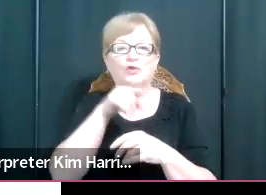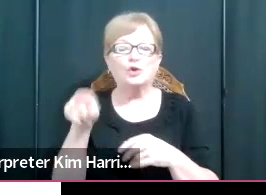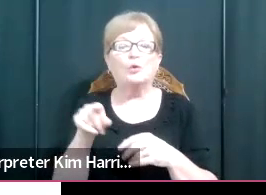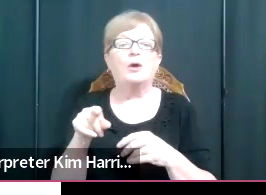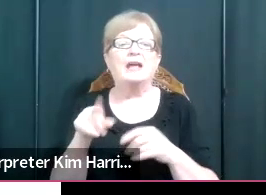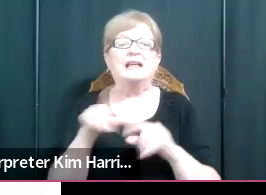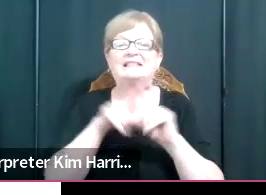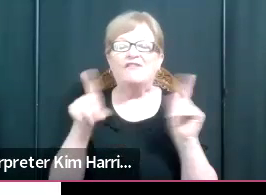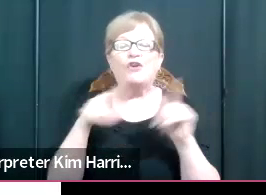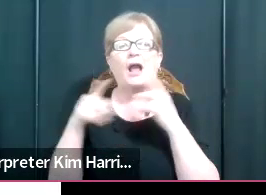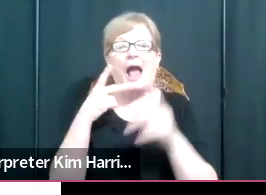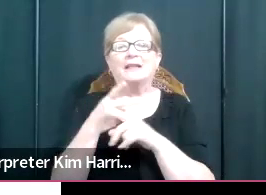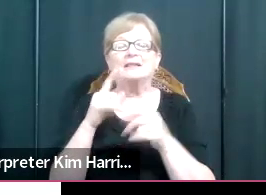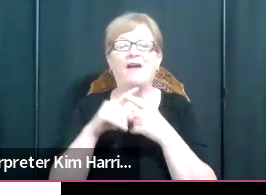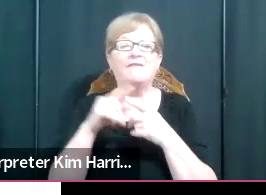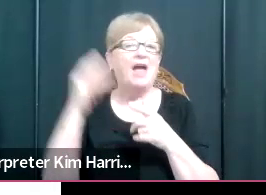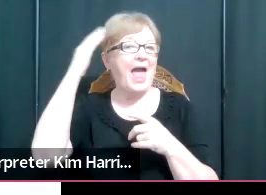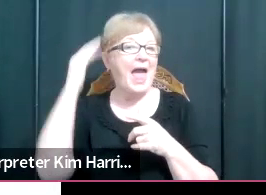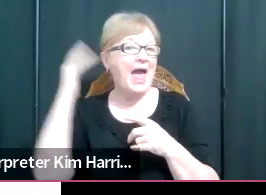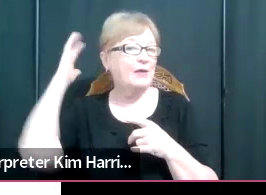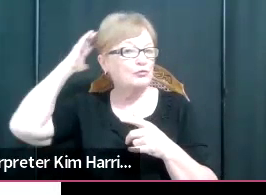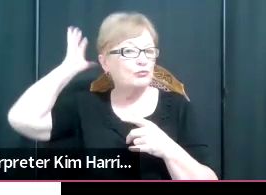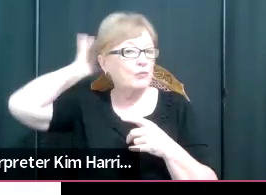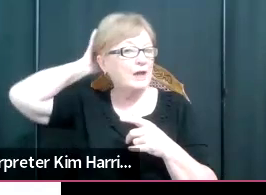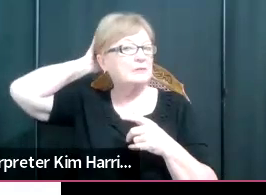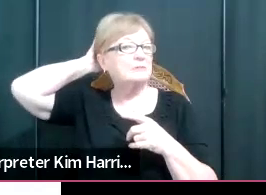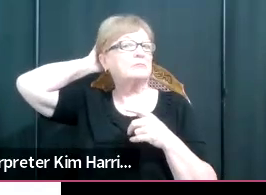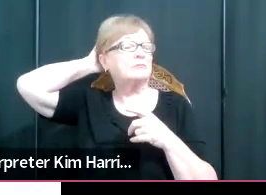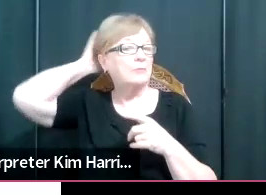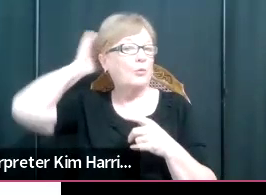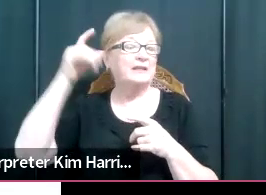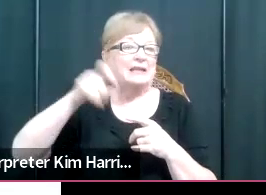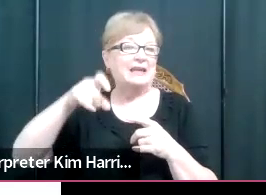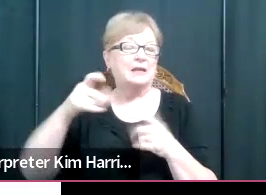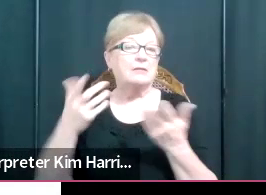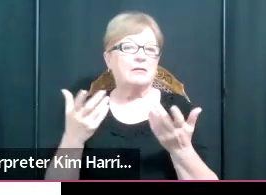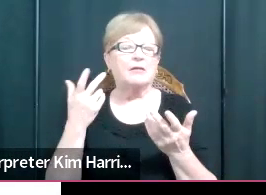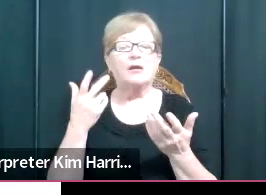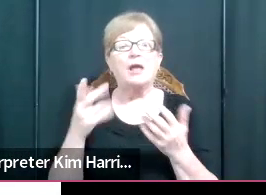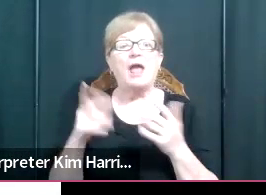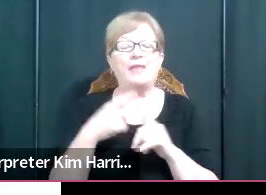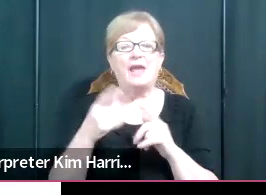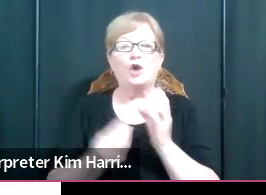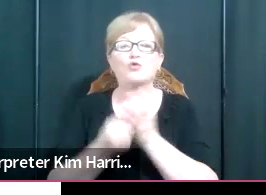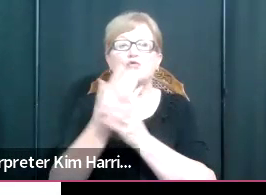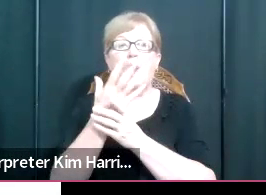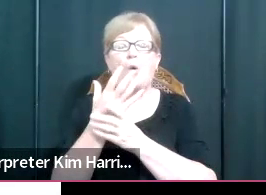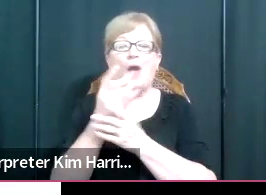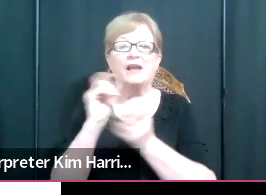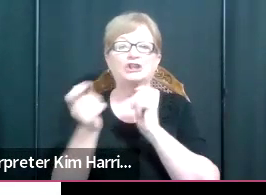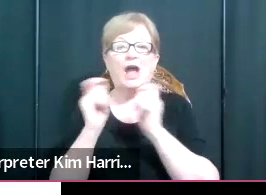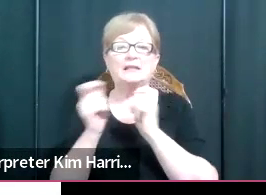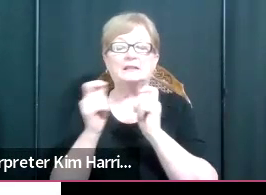different kinds of headrests depending on the level of supports that are needed for that. And they can grow and adjust with